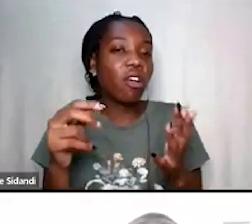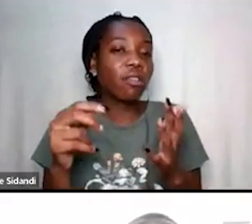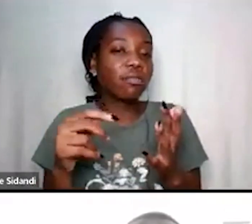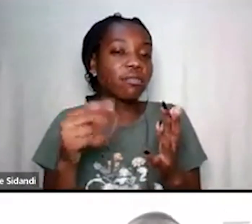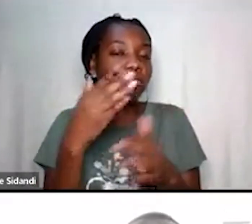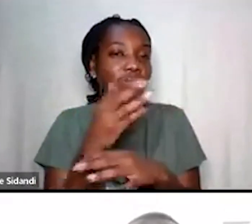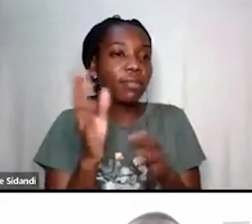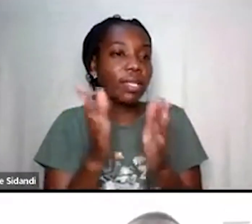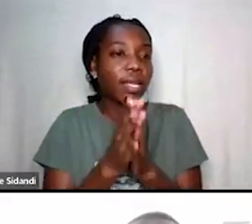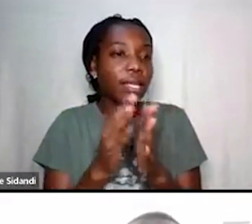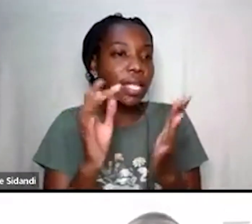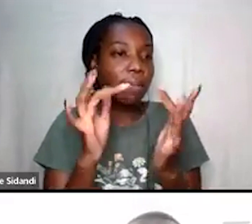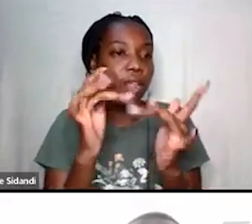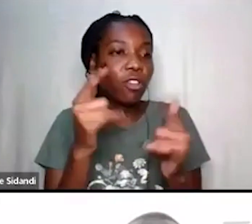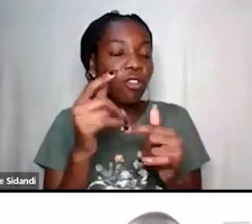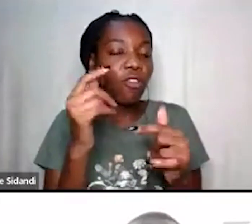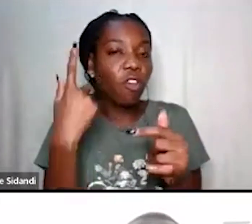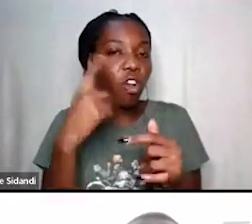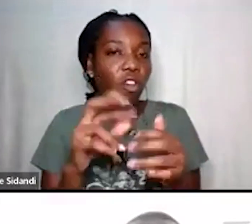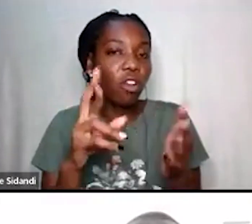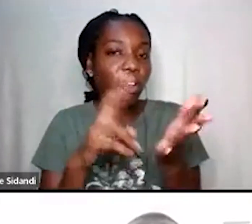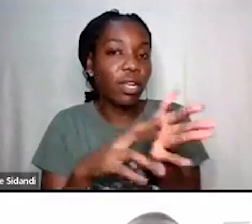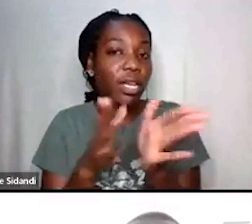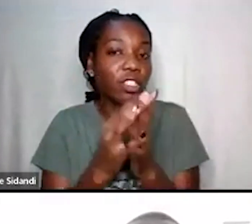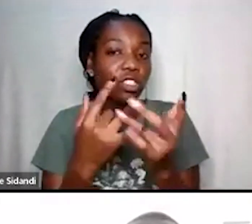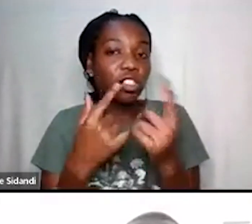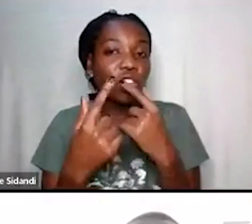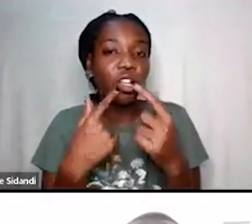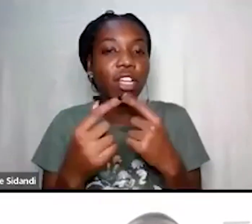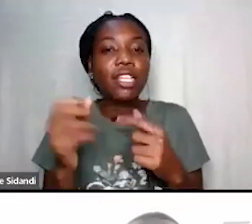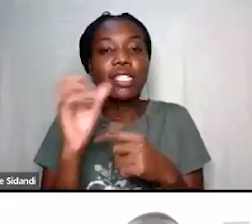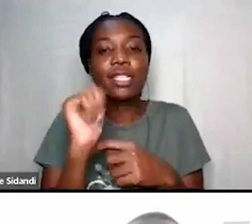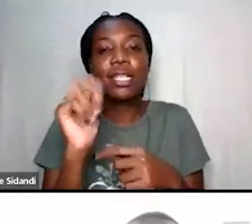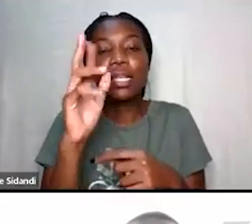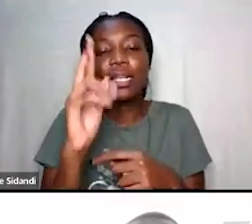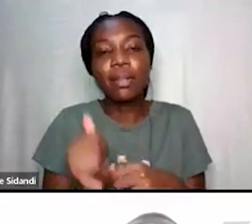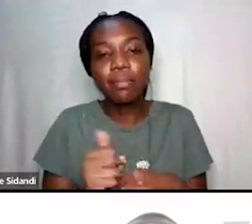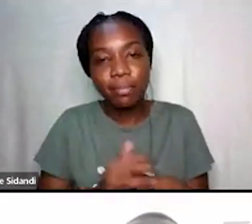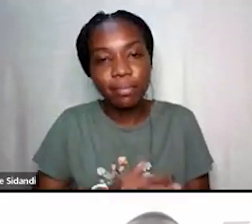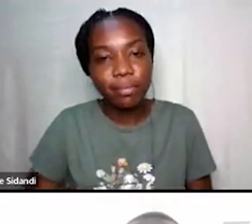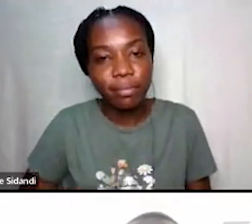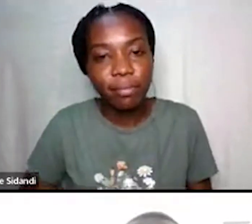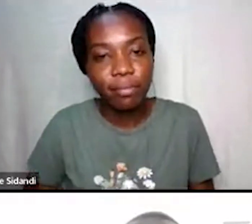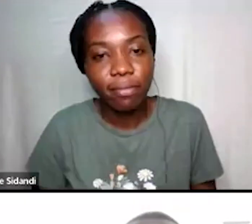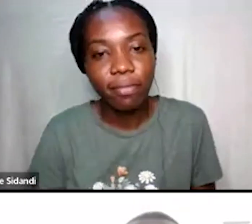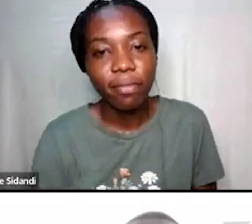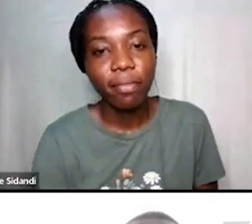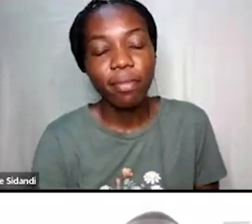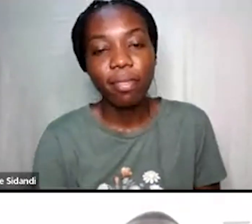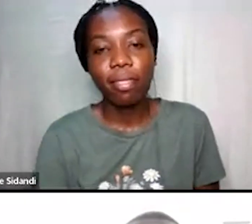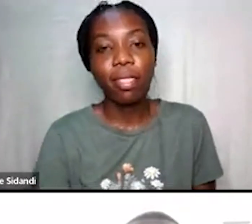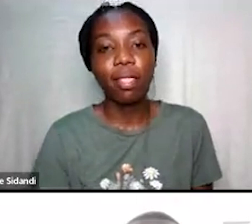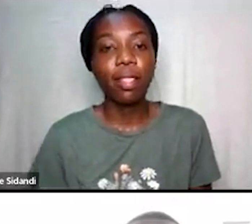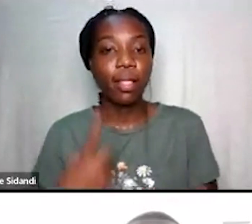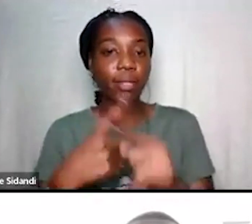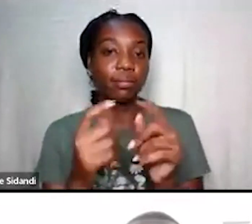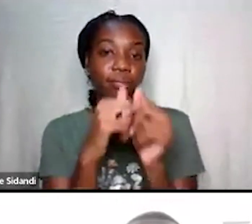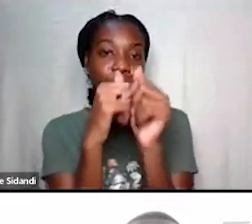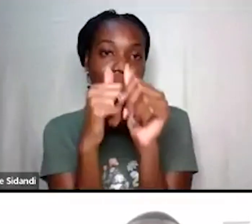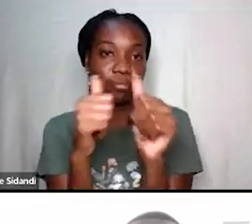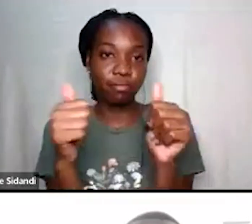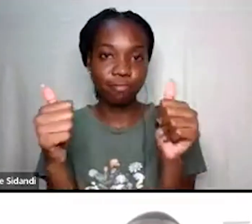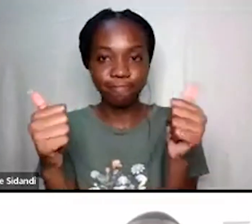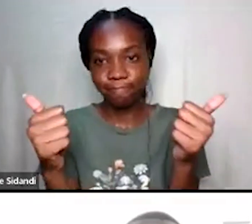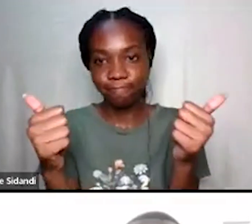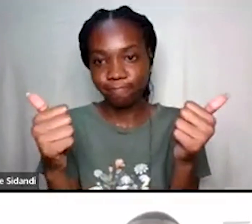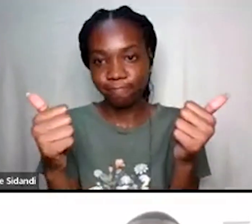And of course, we'll talk to Sarah and see whether she has given us permission to share her slides. But yes, again, people